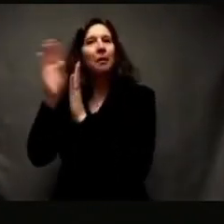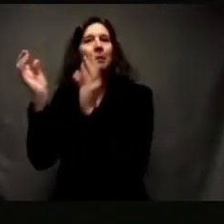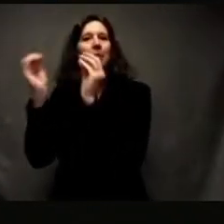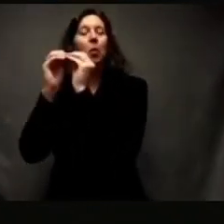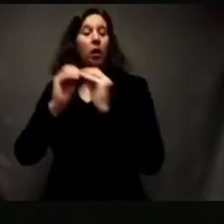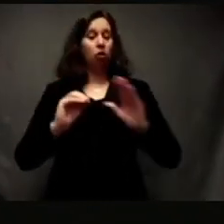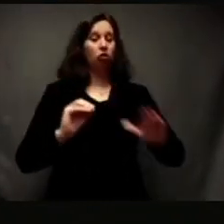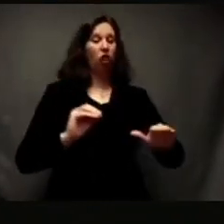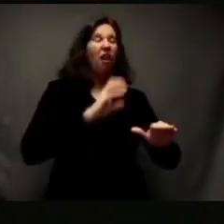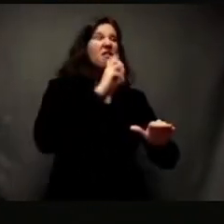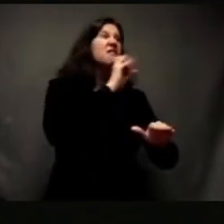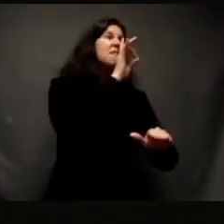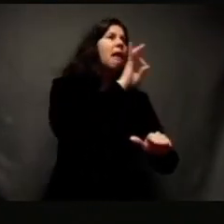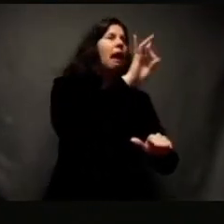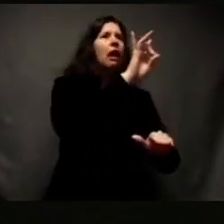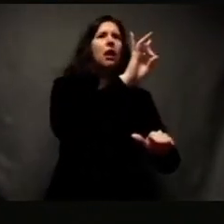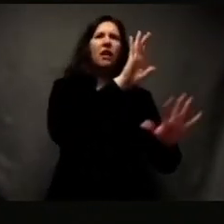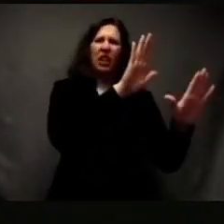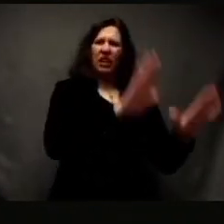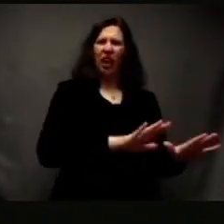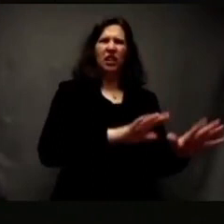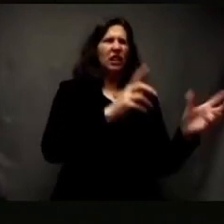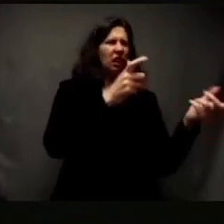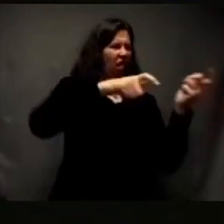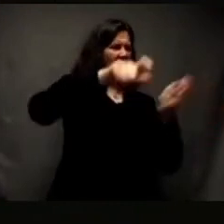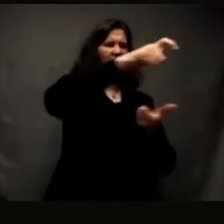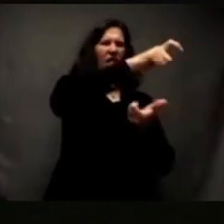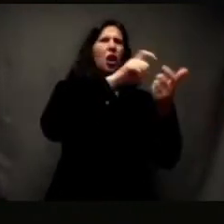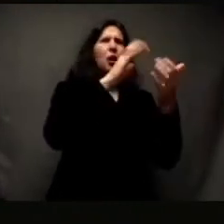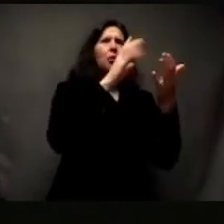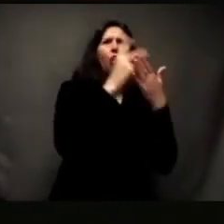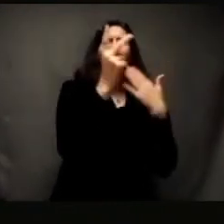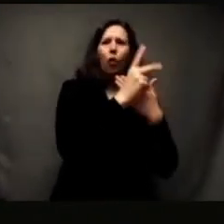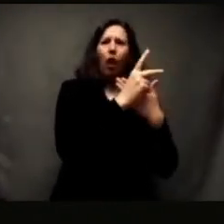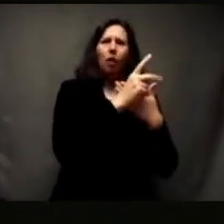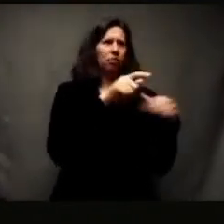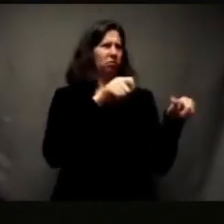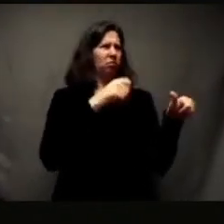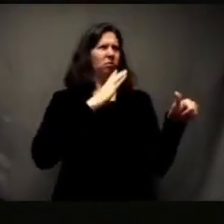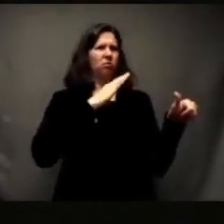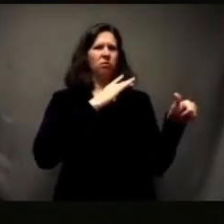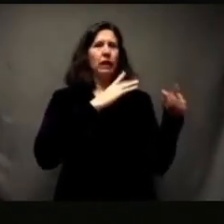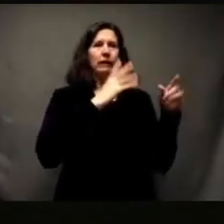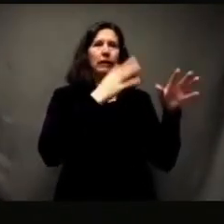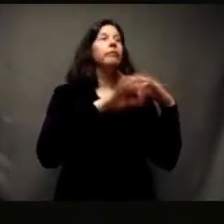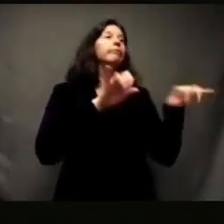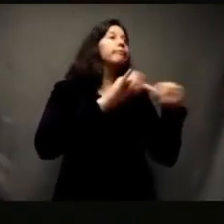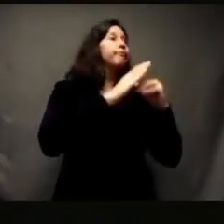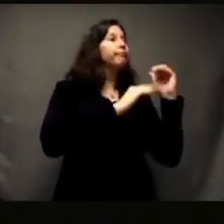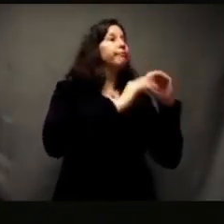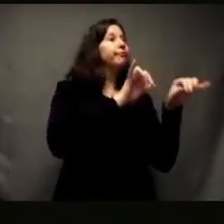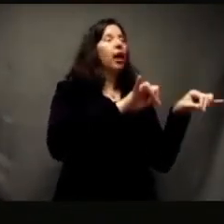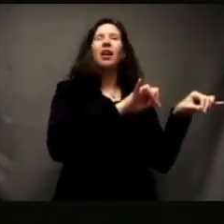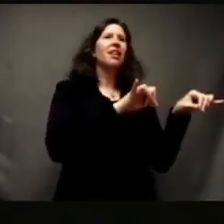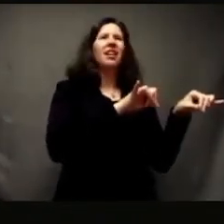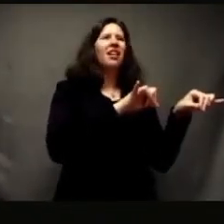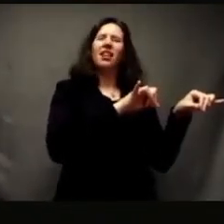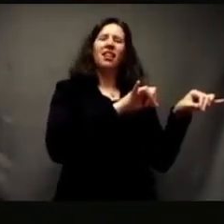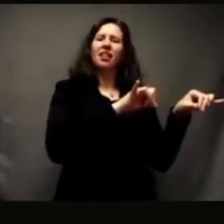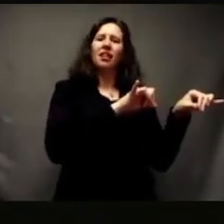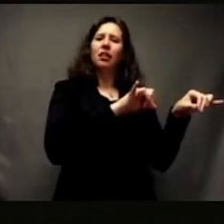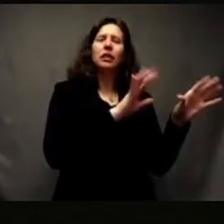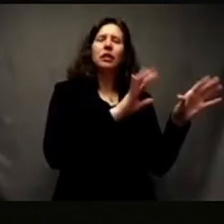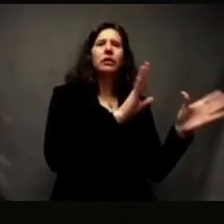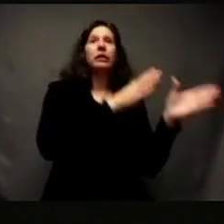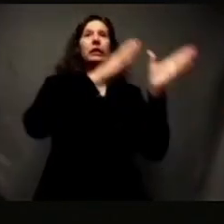is 8 and making these fantastic interactive programs on Scratch Junior, instead of staying comfortable there, let's introduce this